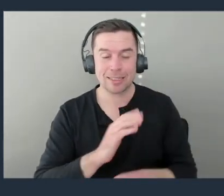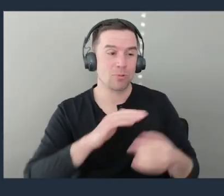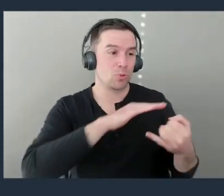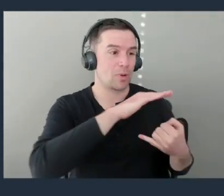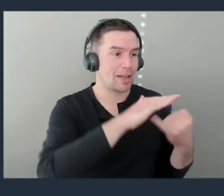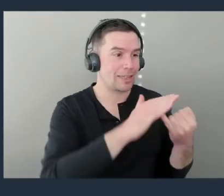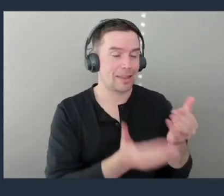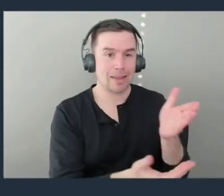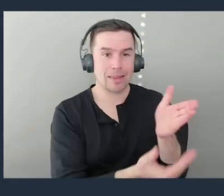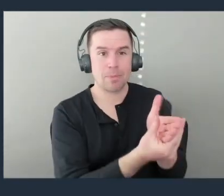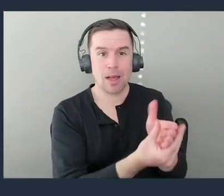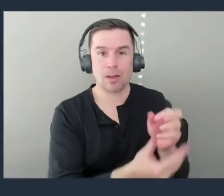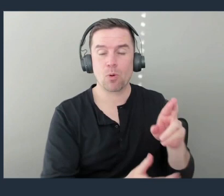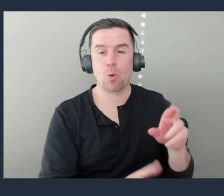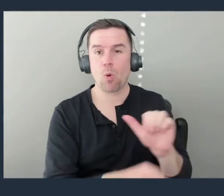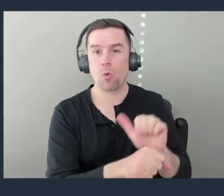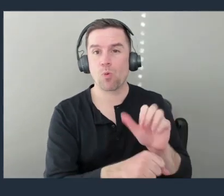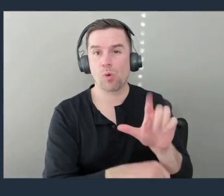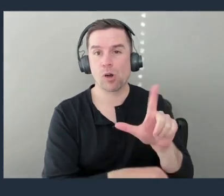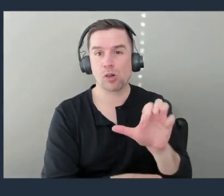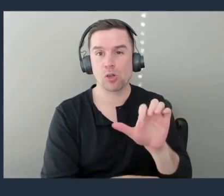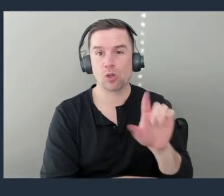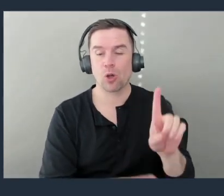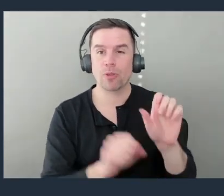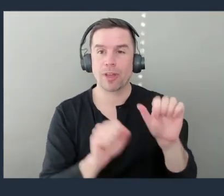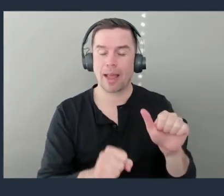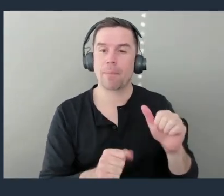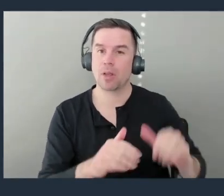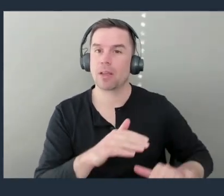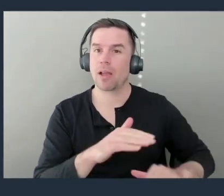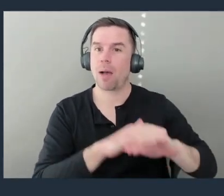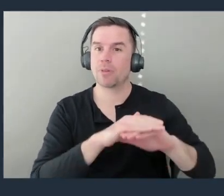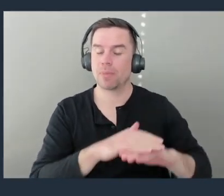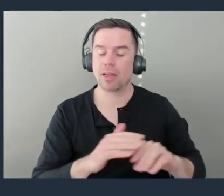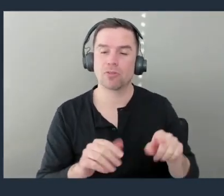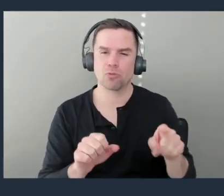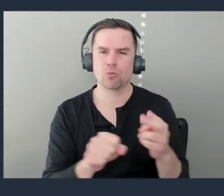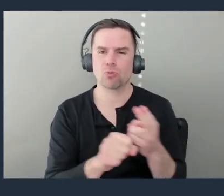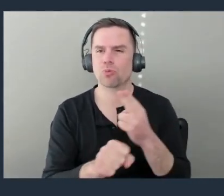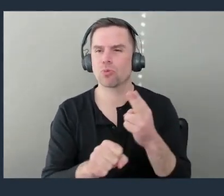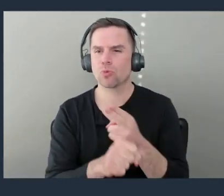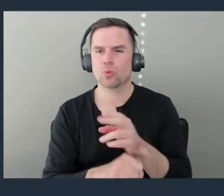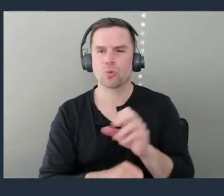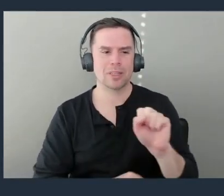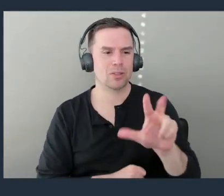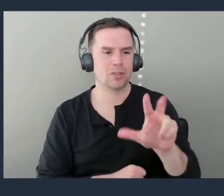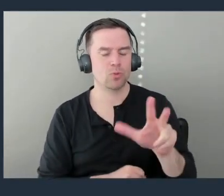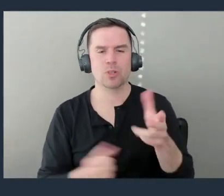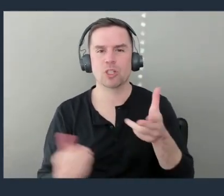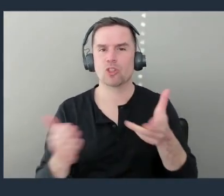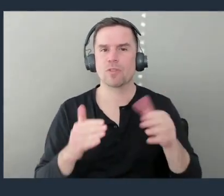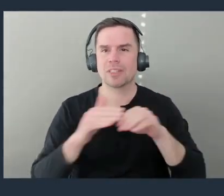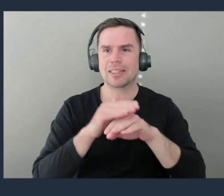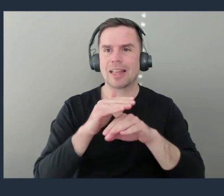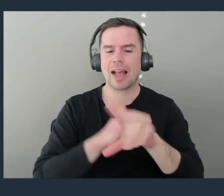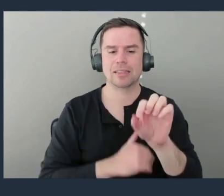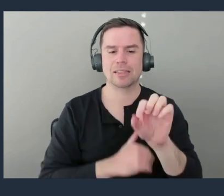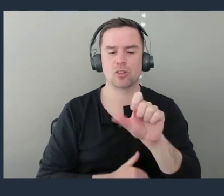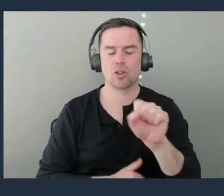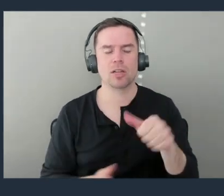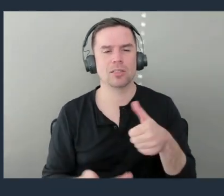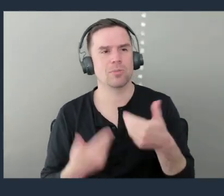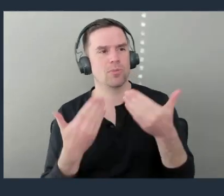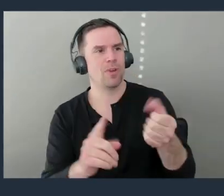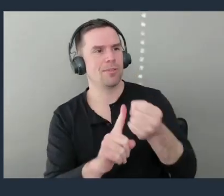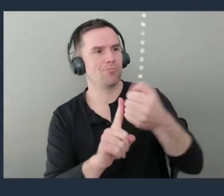be optimized. You can use a service like S3 Server Access Logs that provides detailed request logs at the